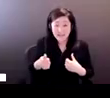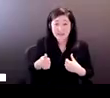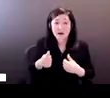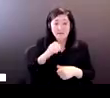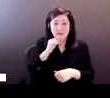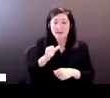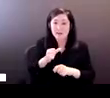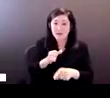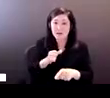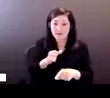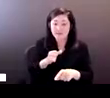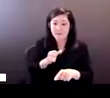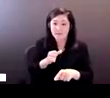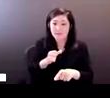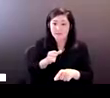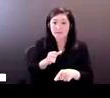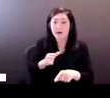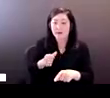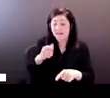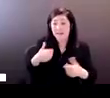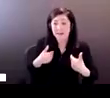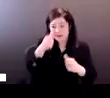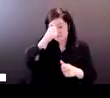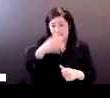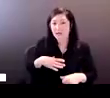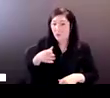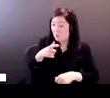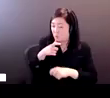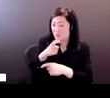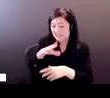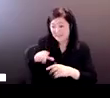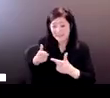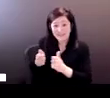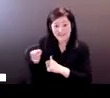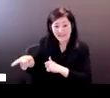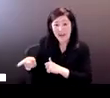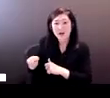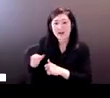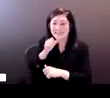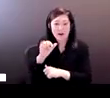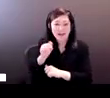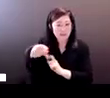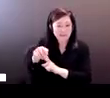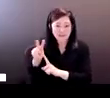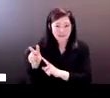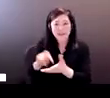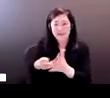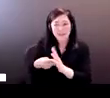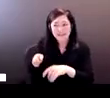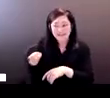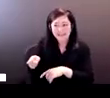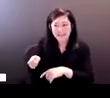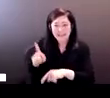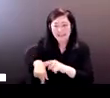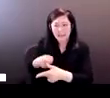The only way we could get help with this situation was we eventually found a committed,